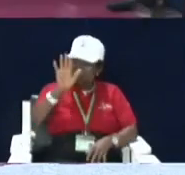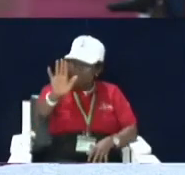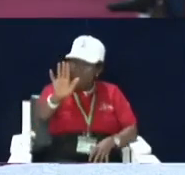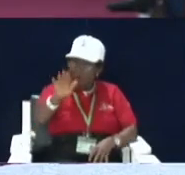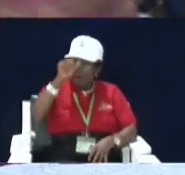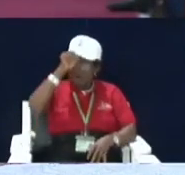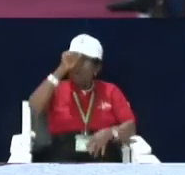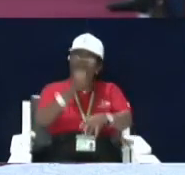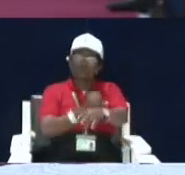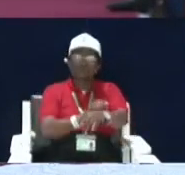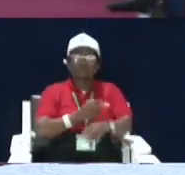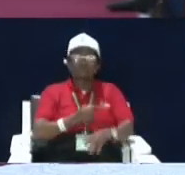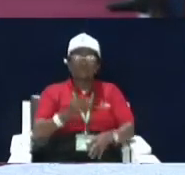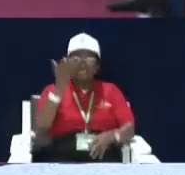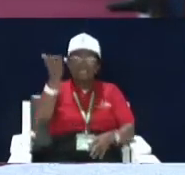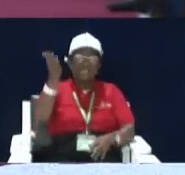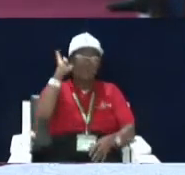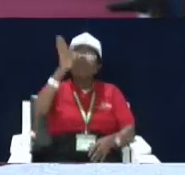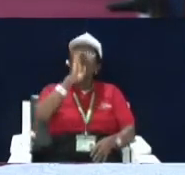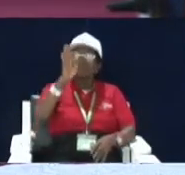There'll be an exchange.